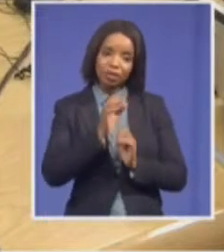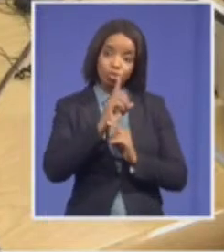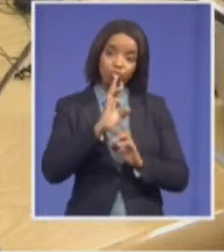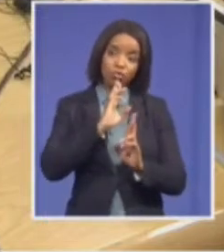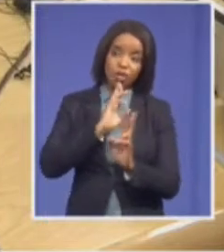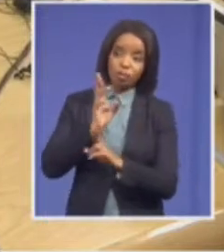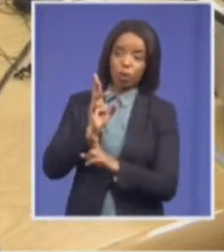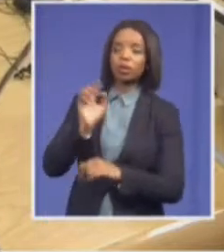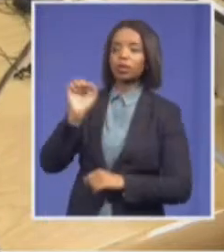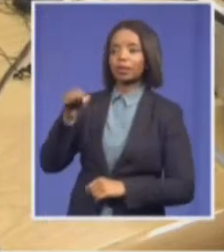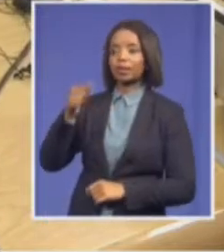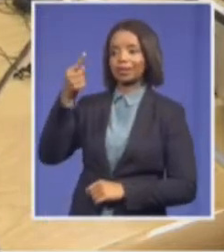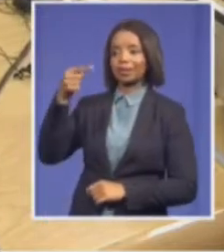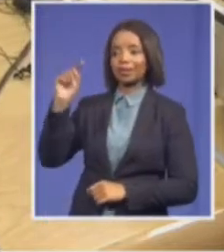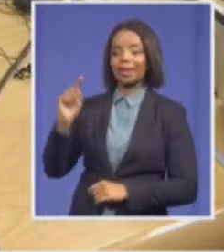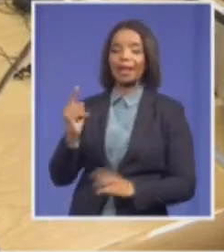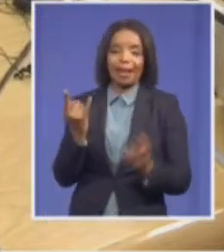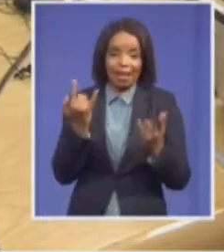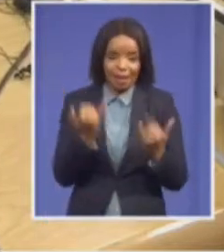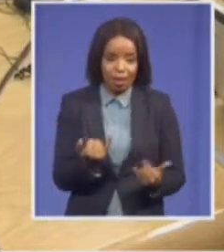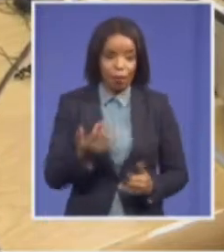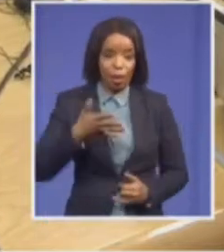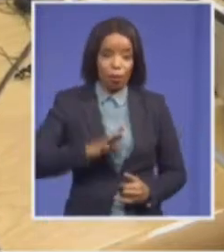about what happens at page 16.